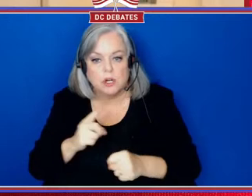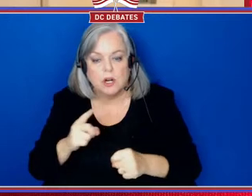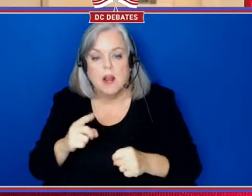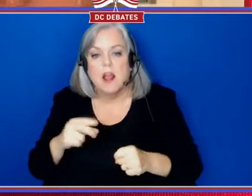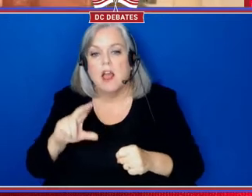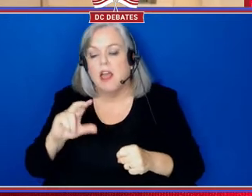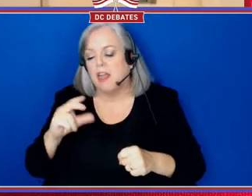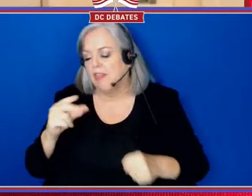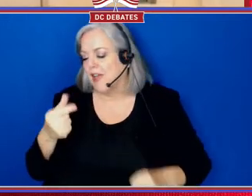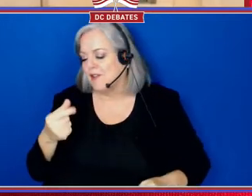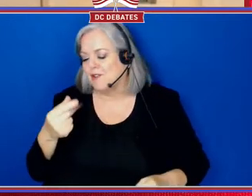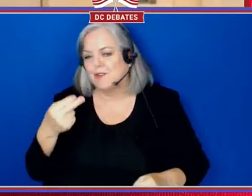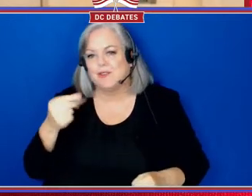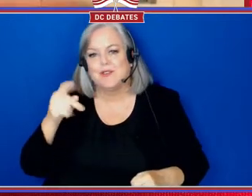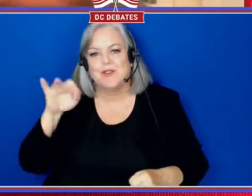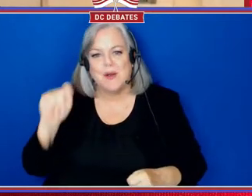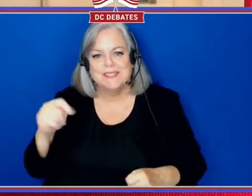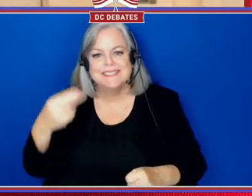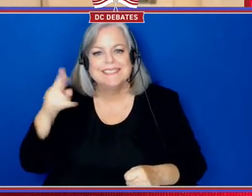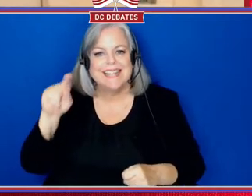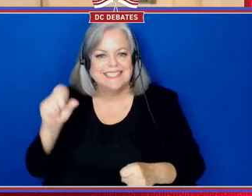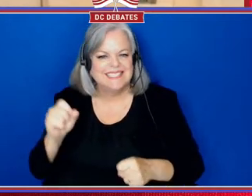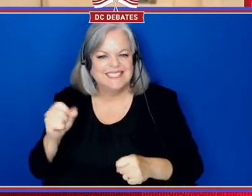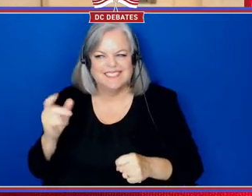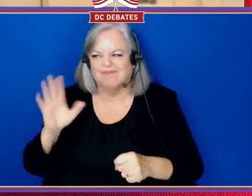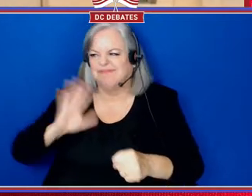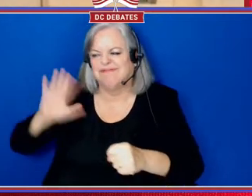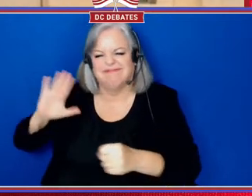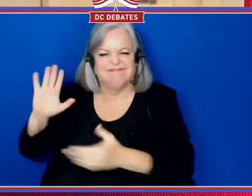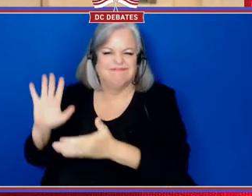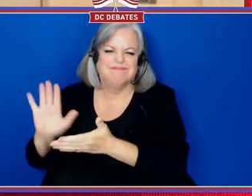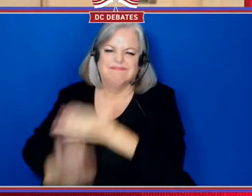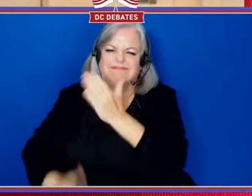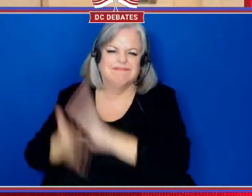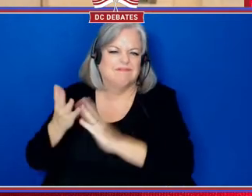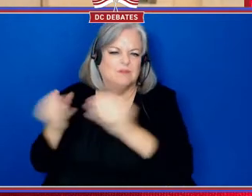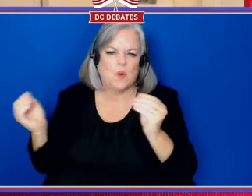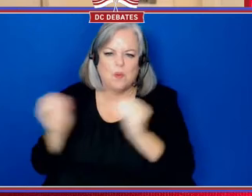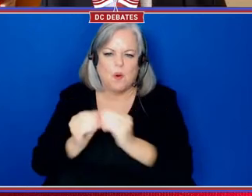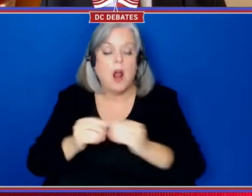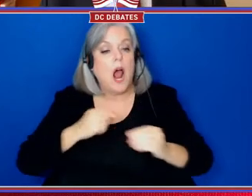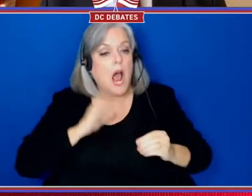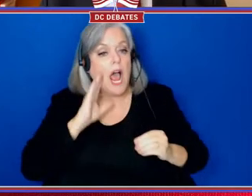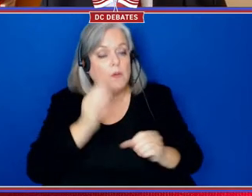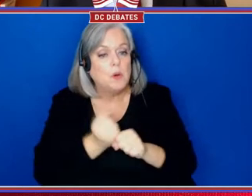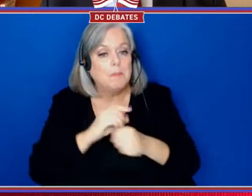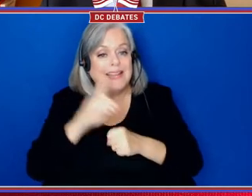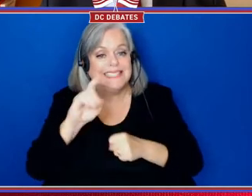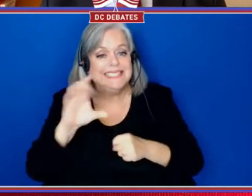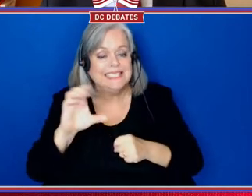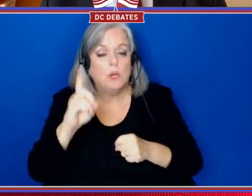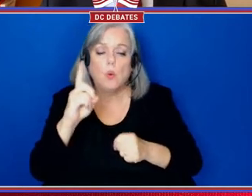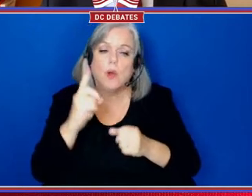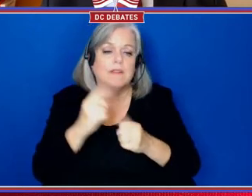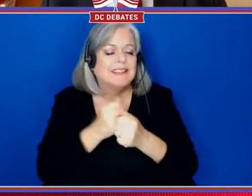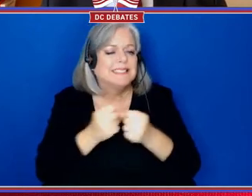make DC one of the safest cities in America. Thank you, James Butler. And Robert White, did you have your hand